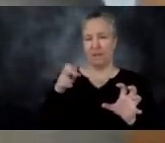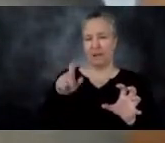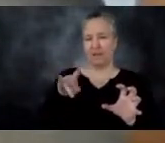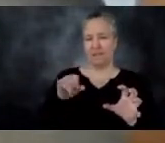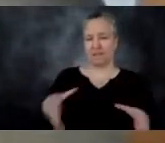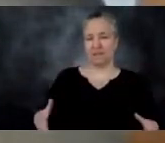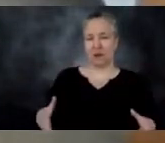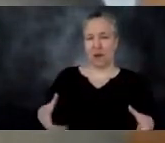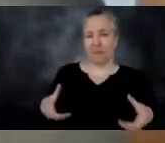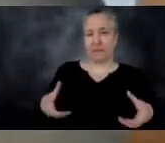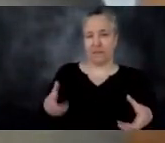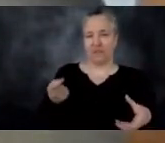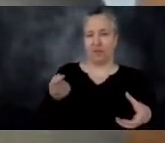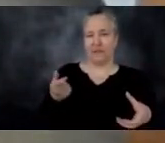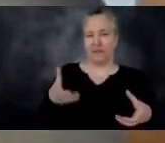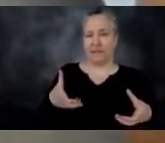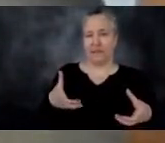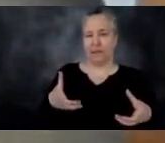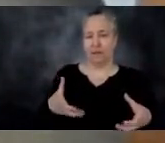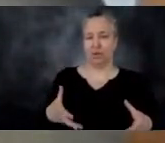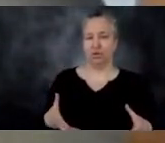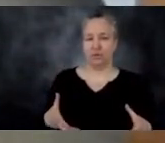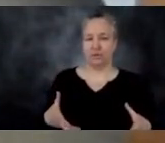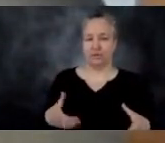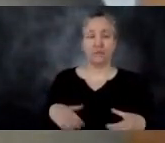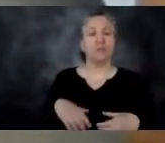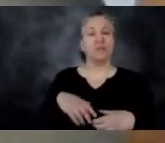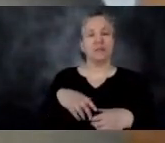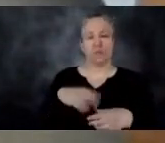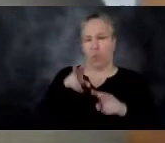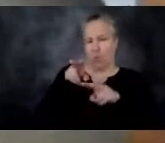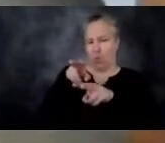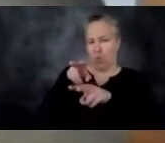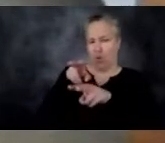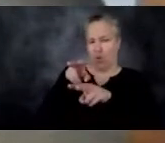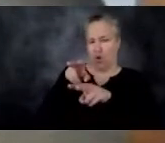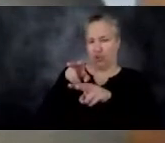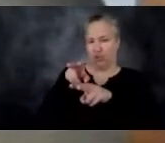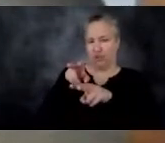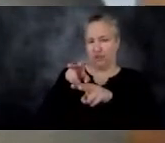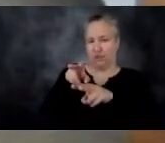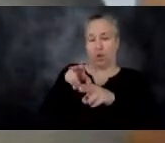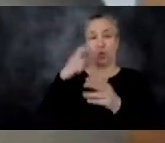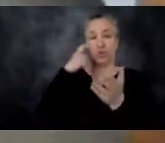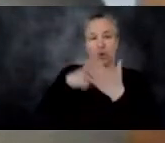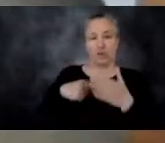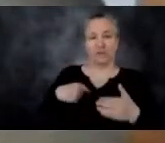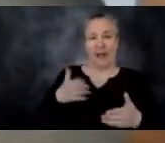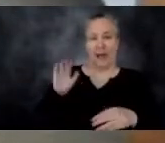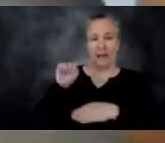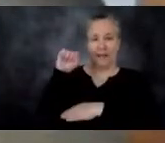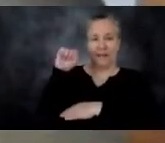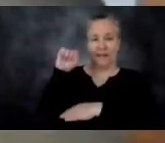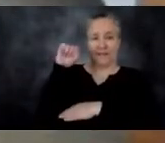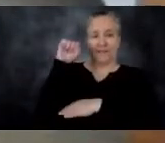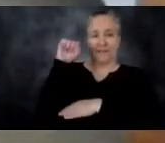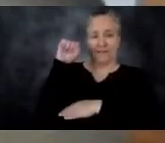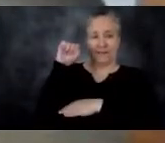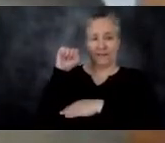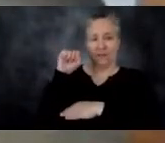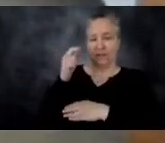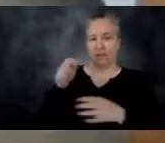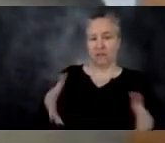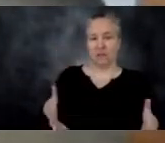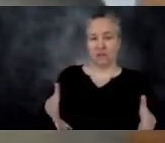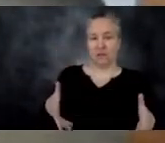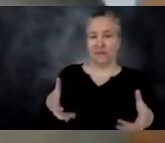the chair and then relax. Okay. So if you watch me closely, I'm squeezing. Notice that little lift that comes in my torso and